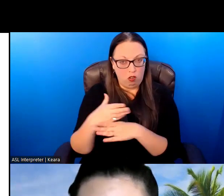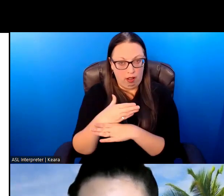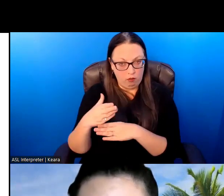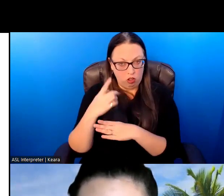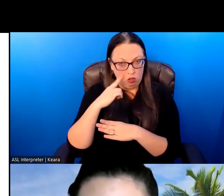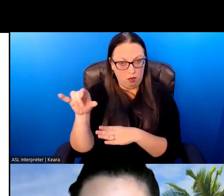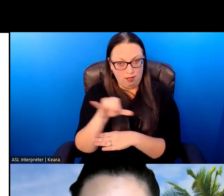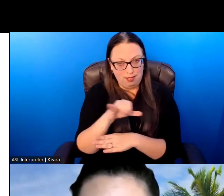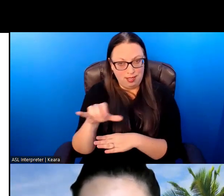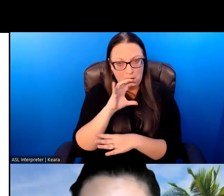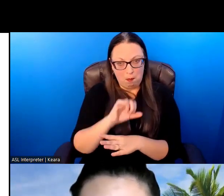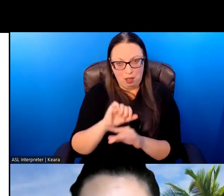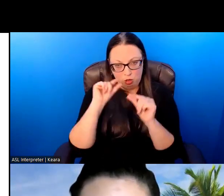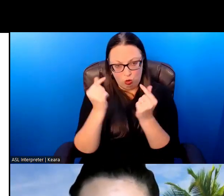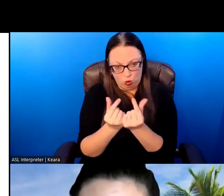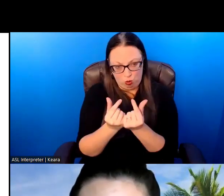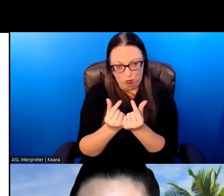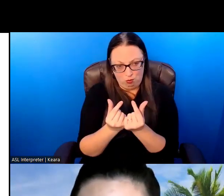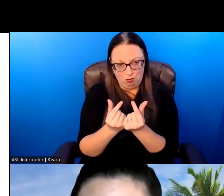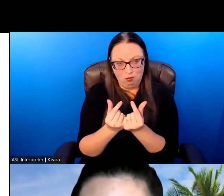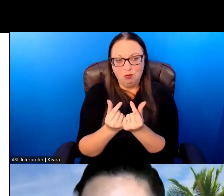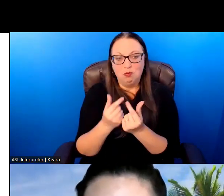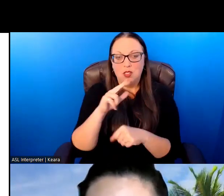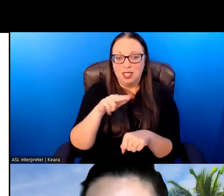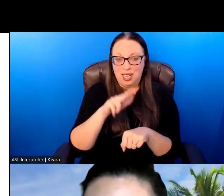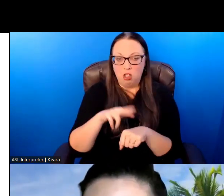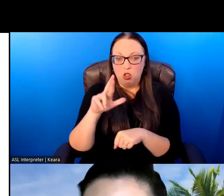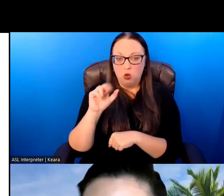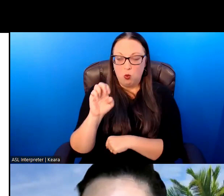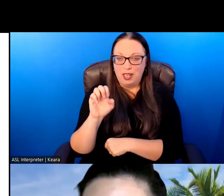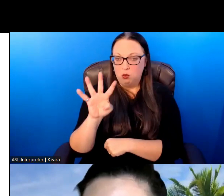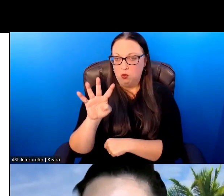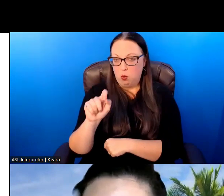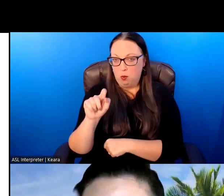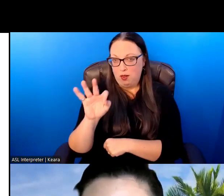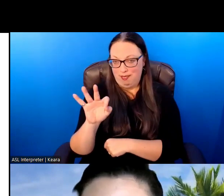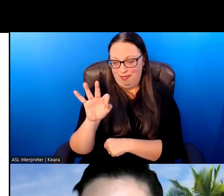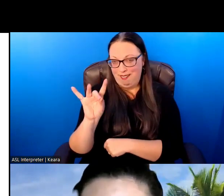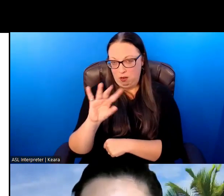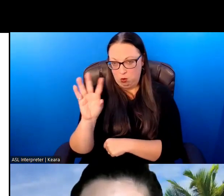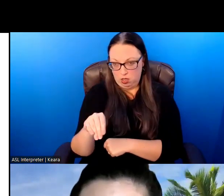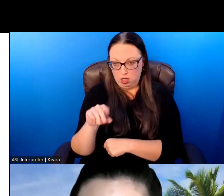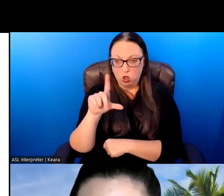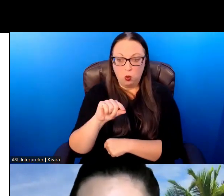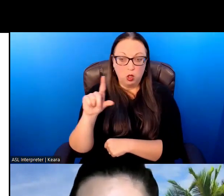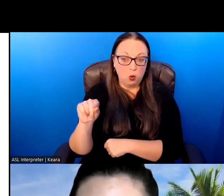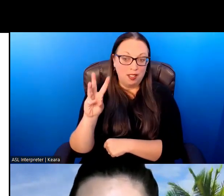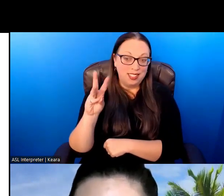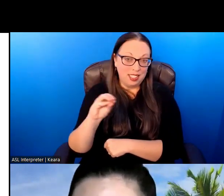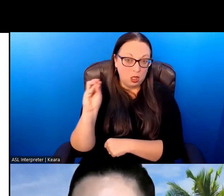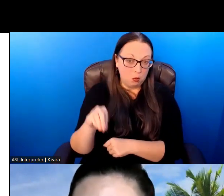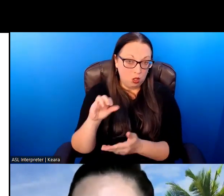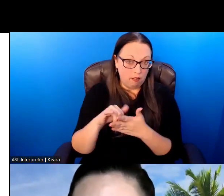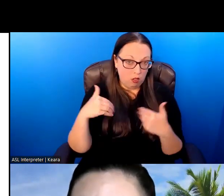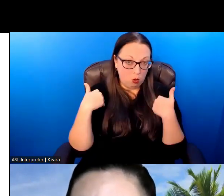the same age group, which is 4.98%. In 2020, 62% of those youth suicides were